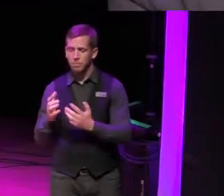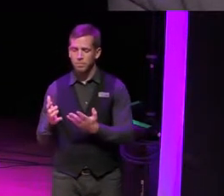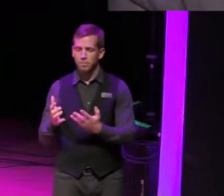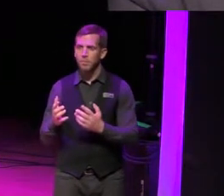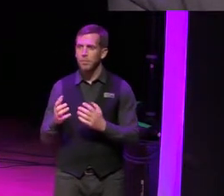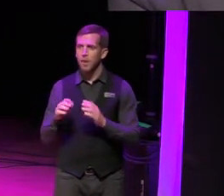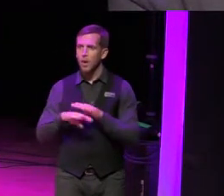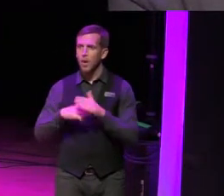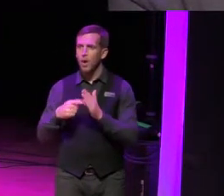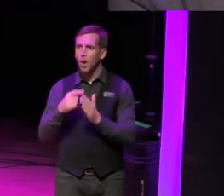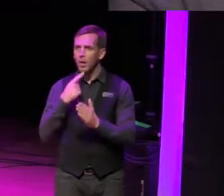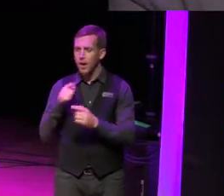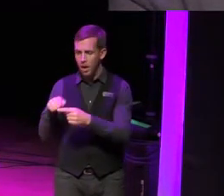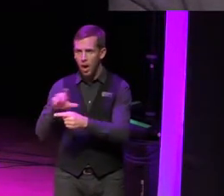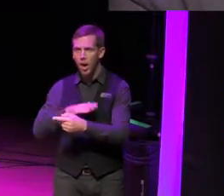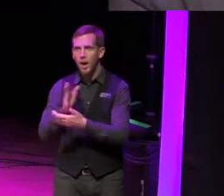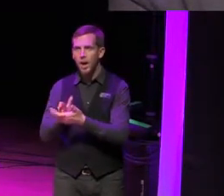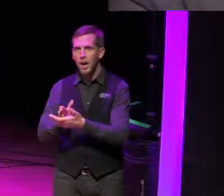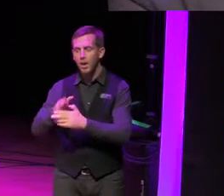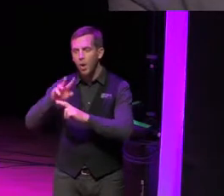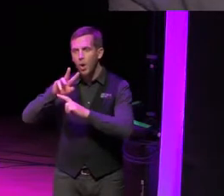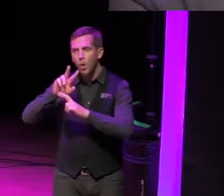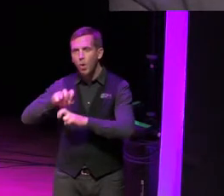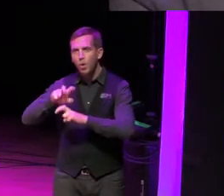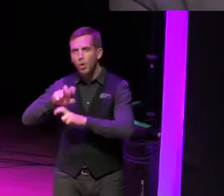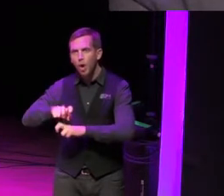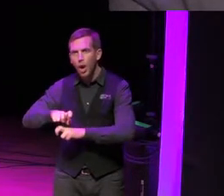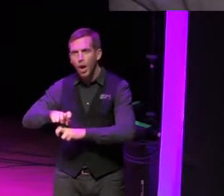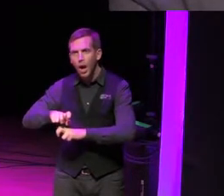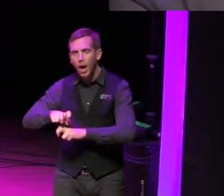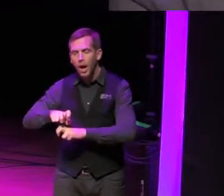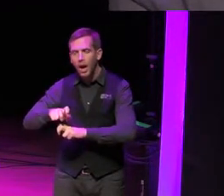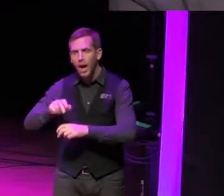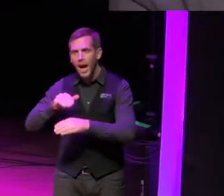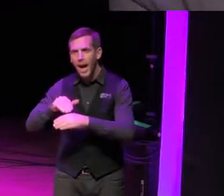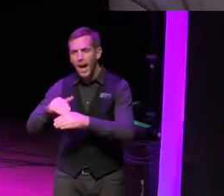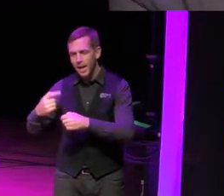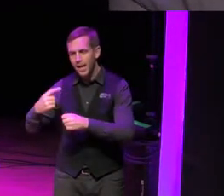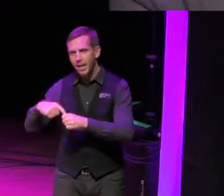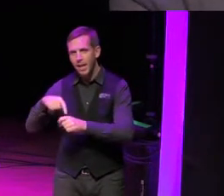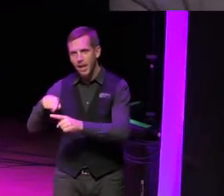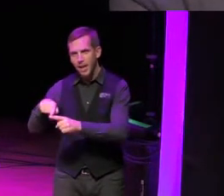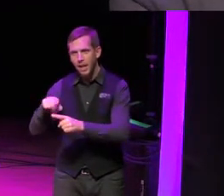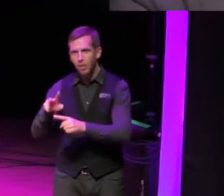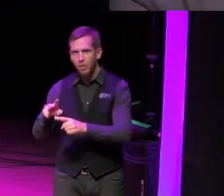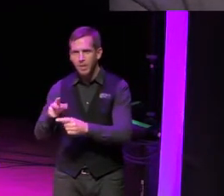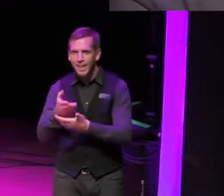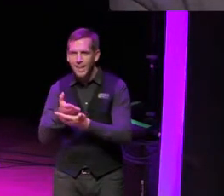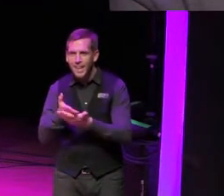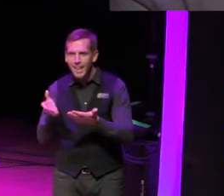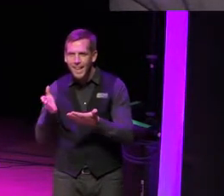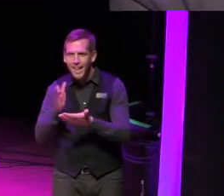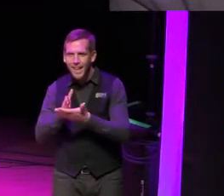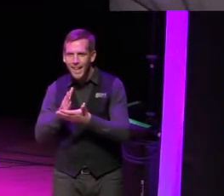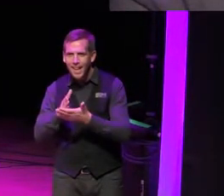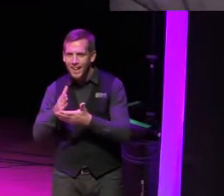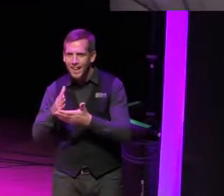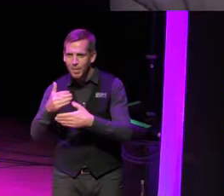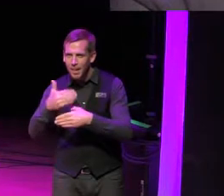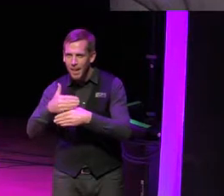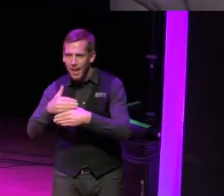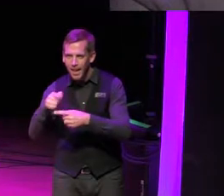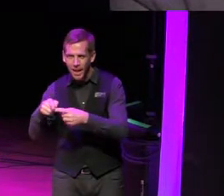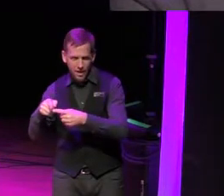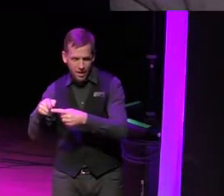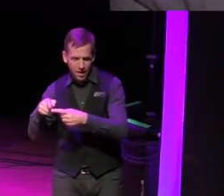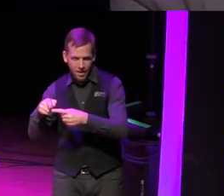the power to investigate any conduct in state affairs that is regarded as improper, and to report